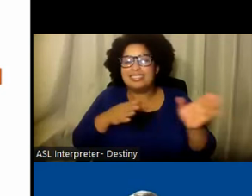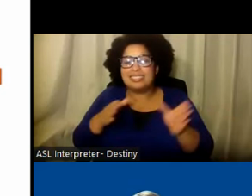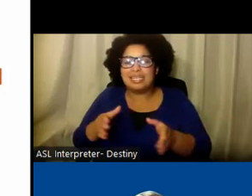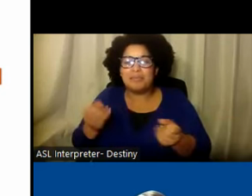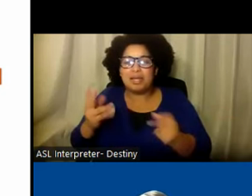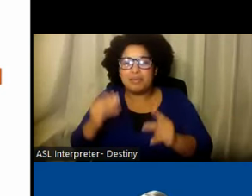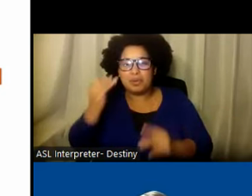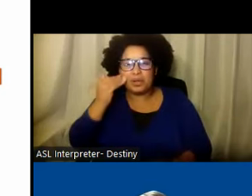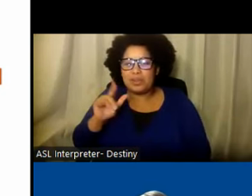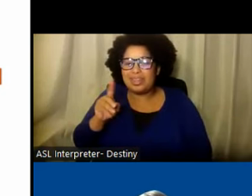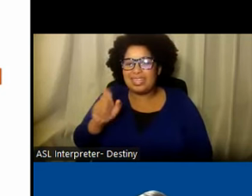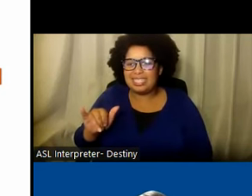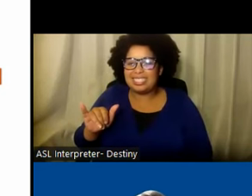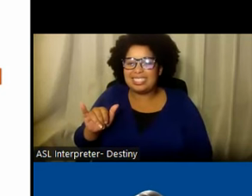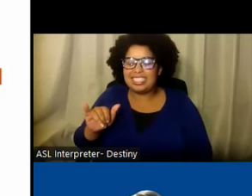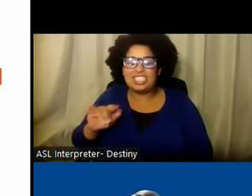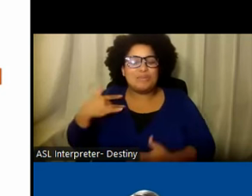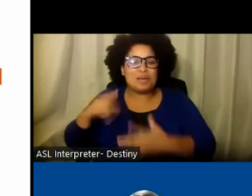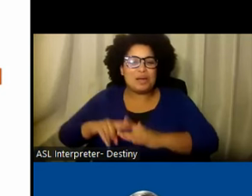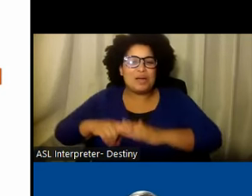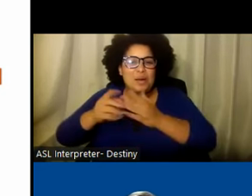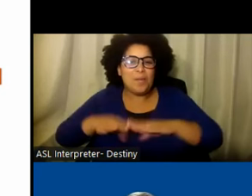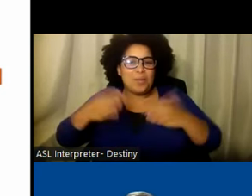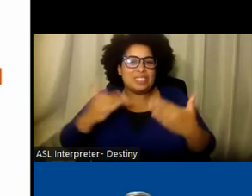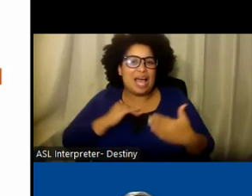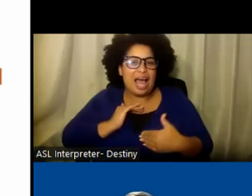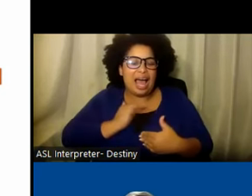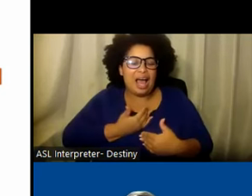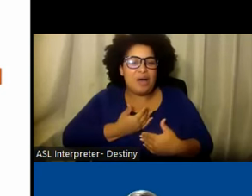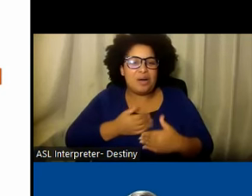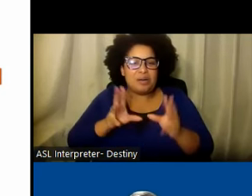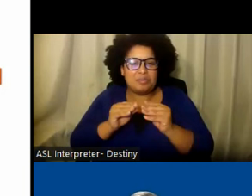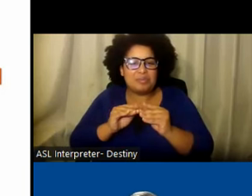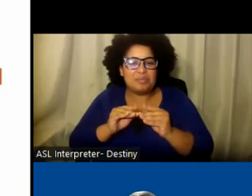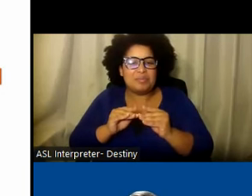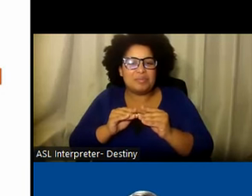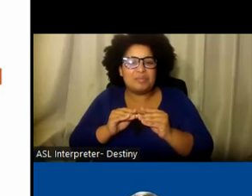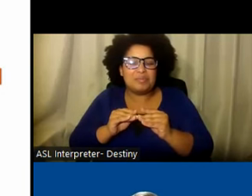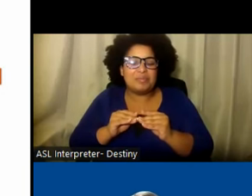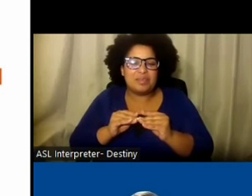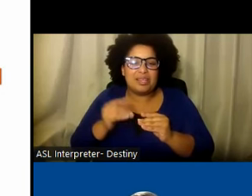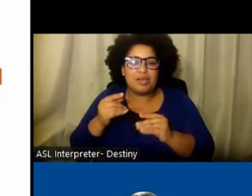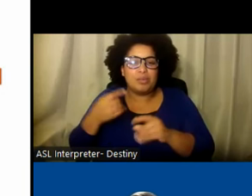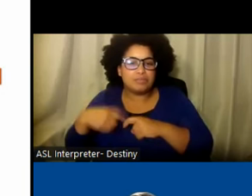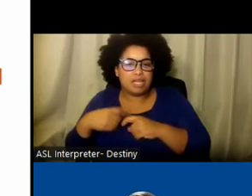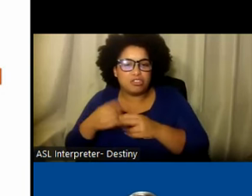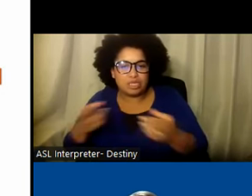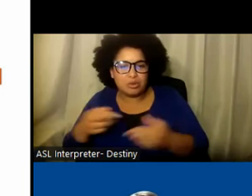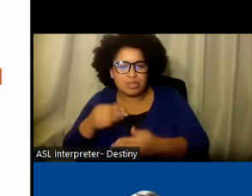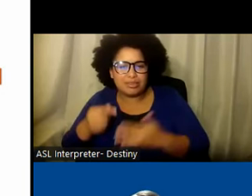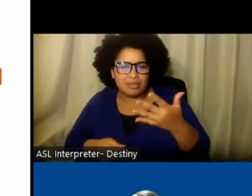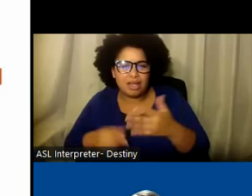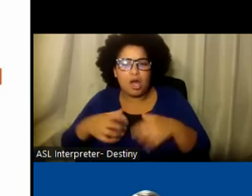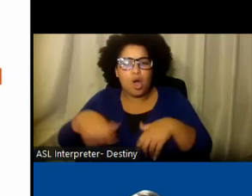know Lendy from kicking off our webinars, but she does so much more for our team with the Spanish resources and